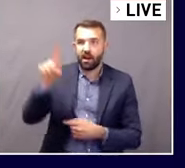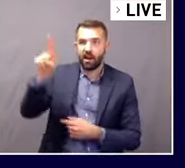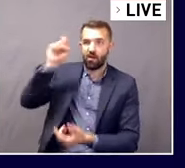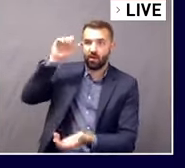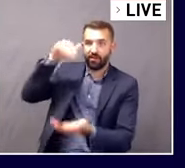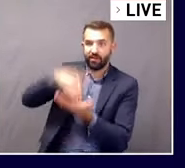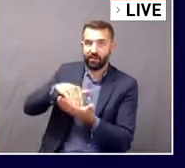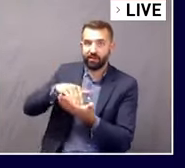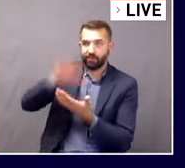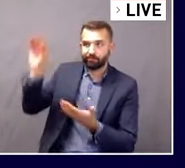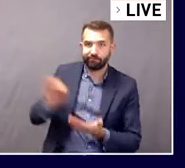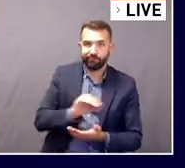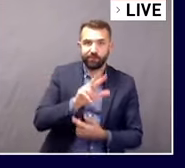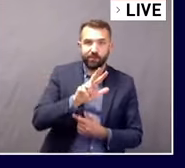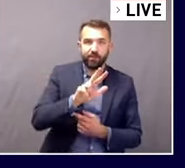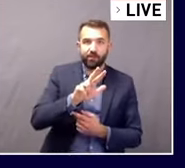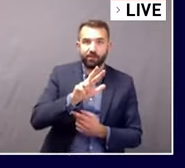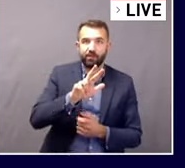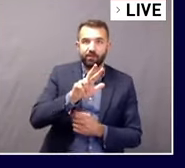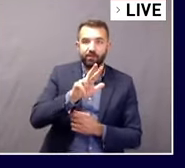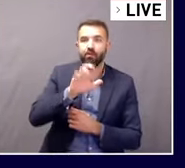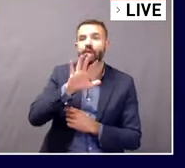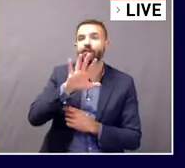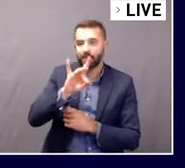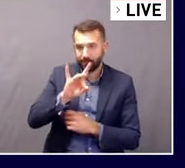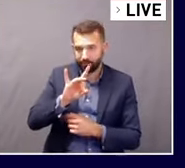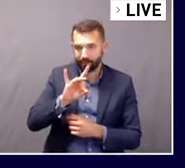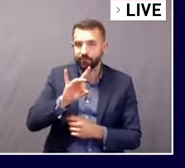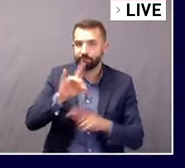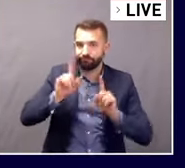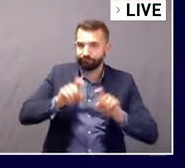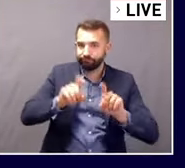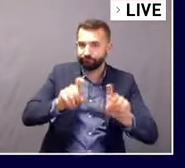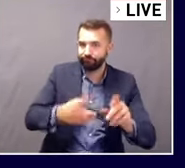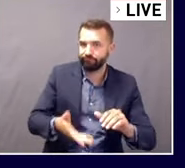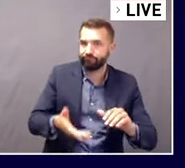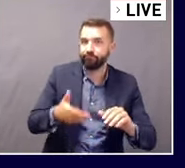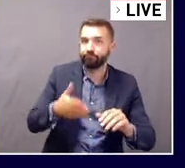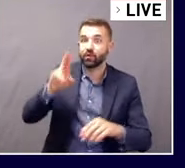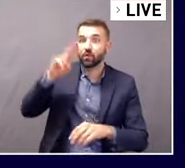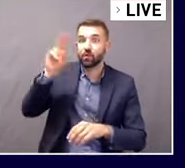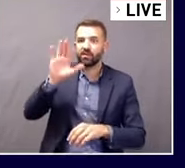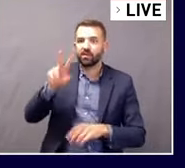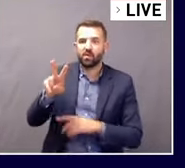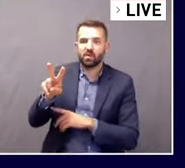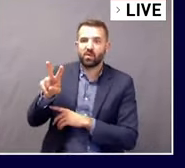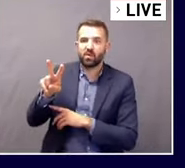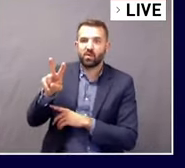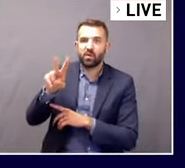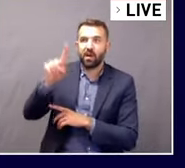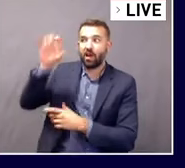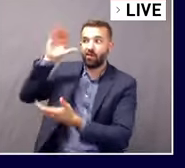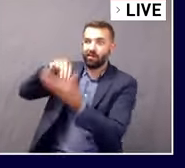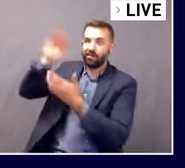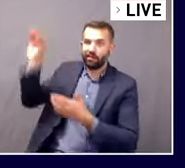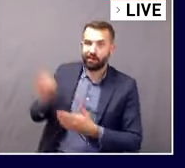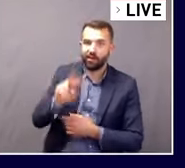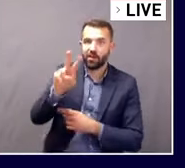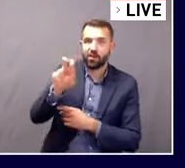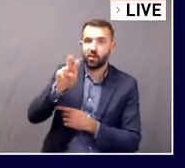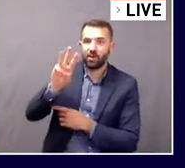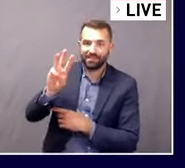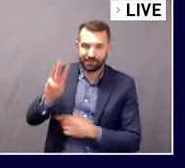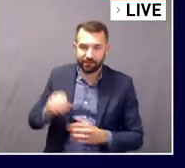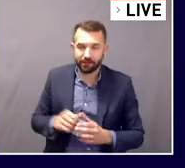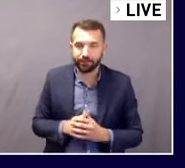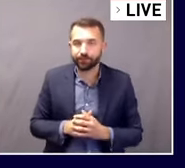100,000, the national average being about 226 per 100,000. You mentioned Maple Crest. You're correct.